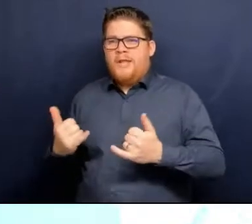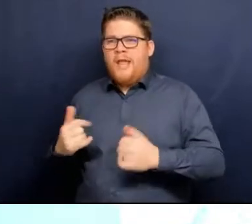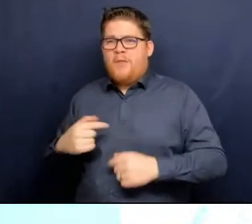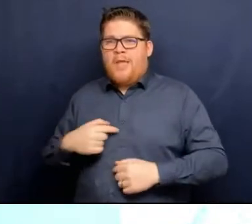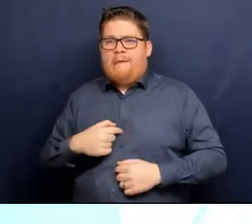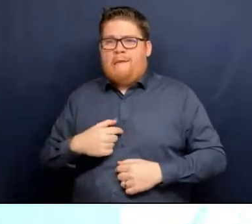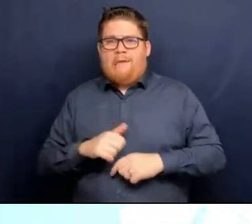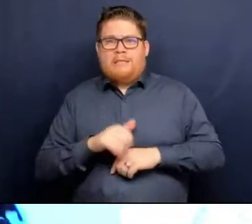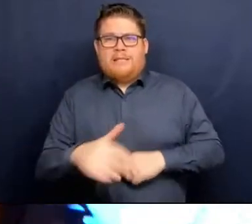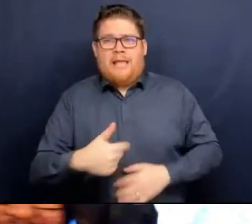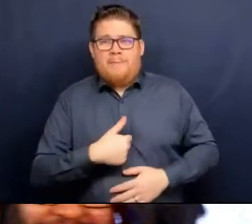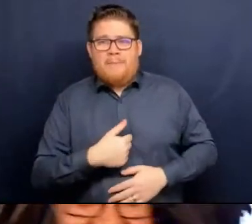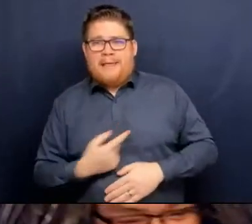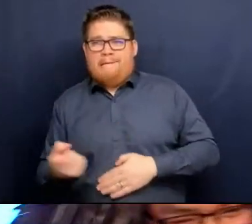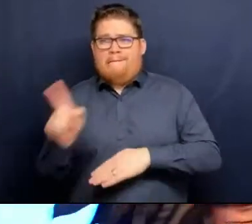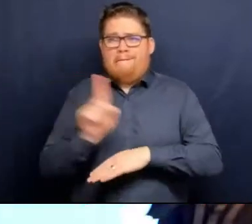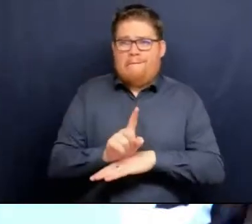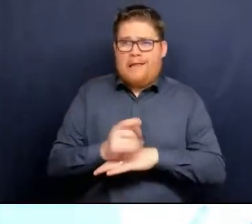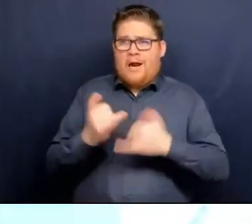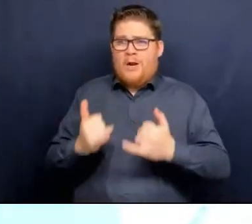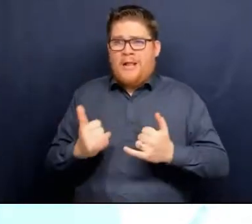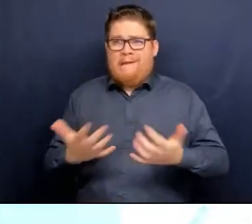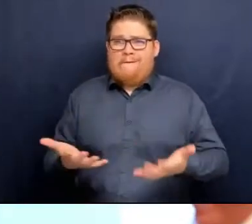I'll stop there, Minister.